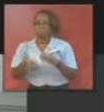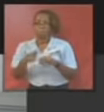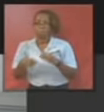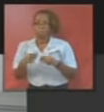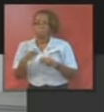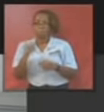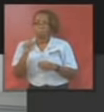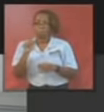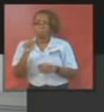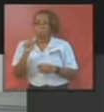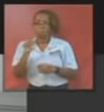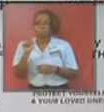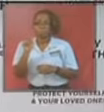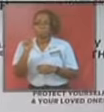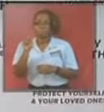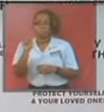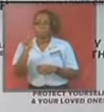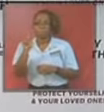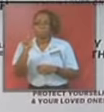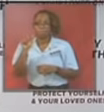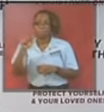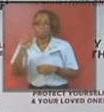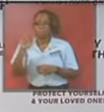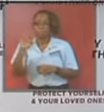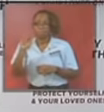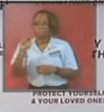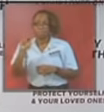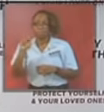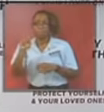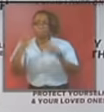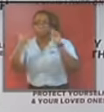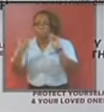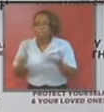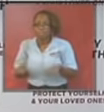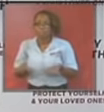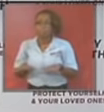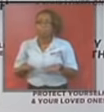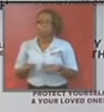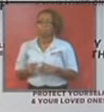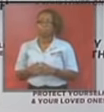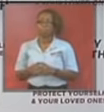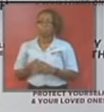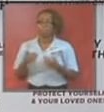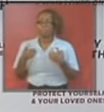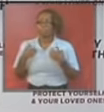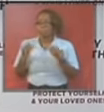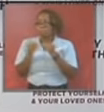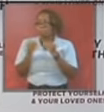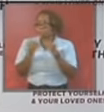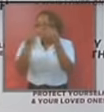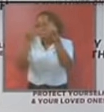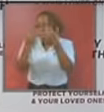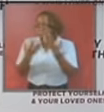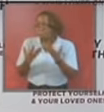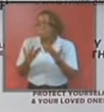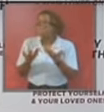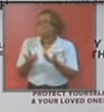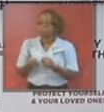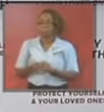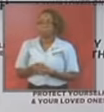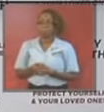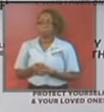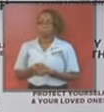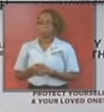sometime soon. Thank you. And we go to Dr. Heinz for a response. I think those are best. Okay. Thank you, Mr.